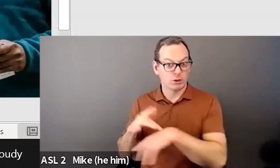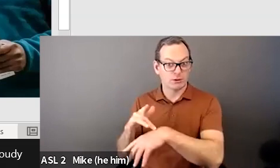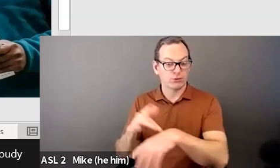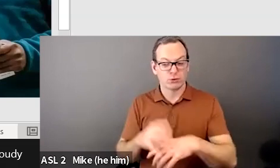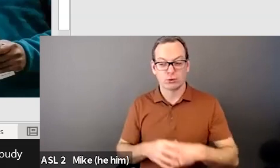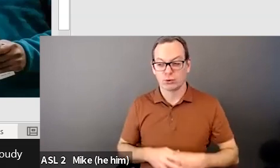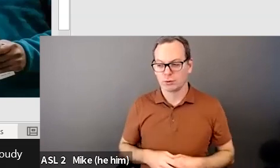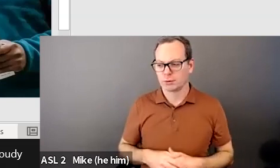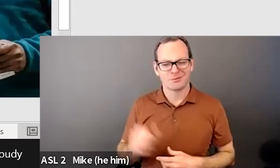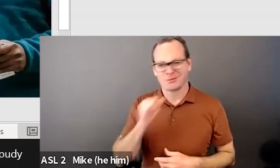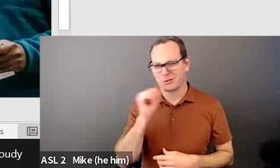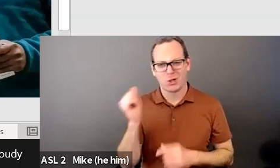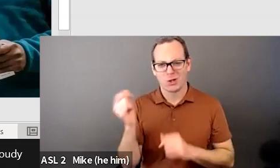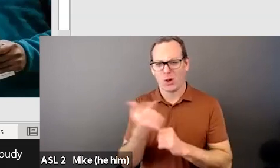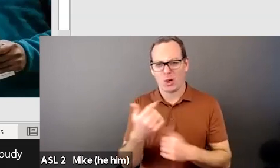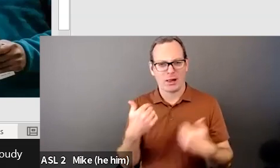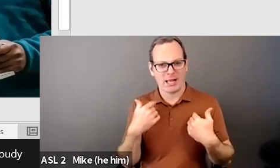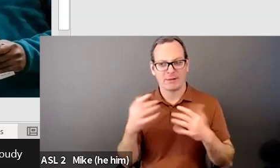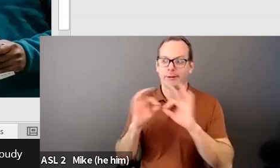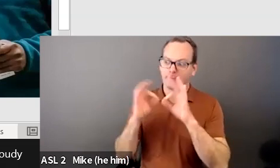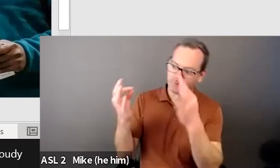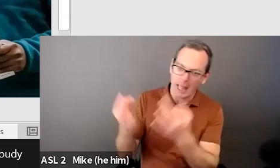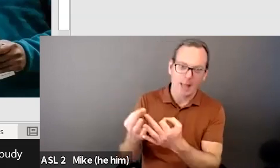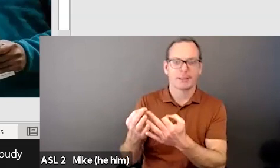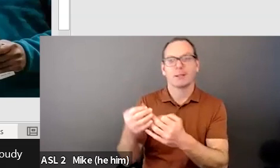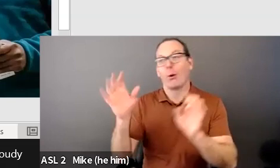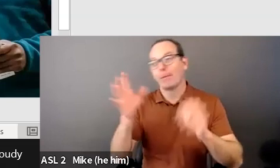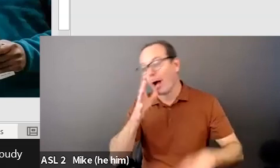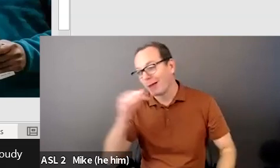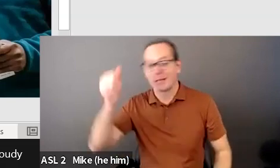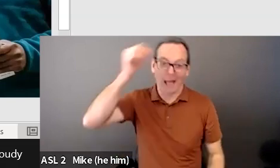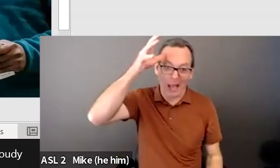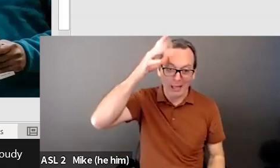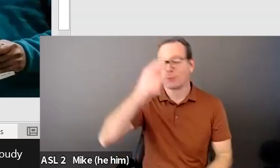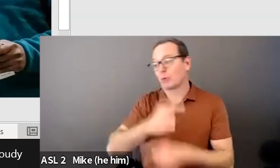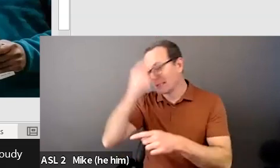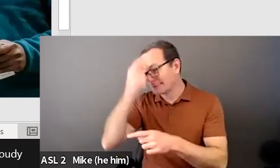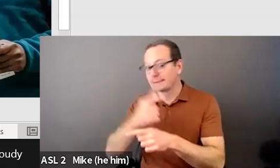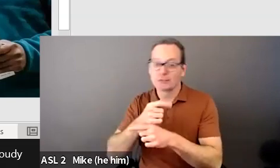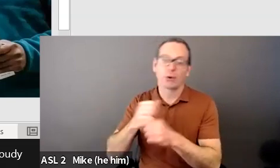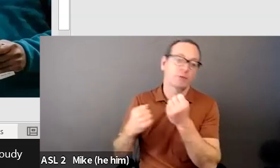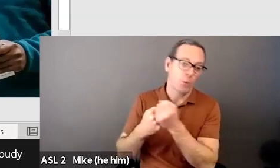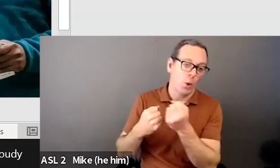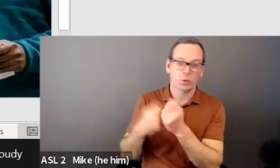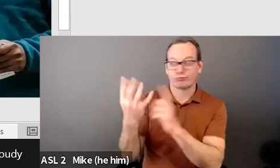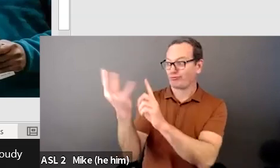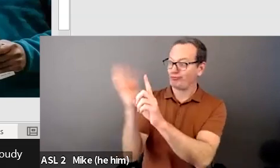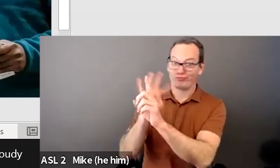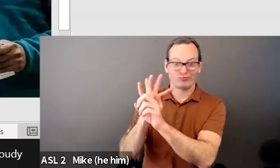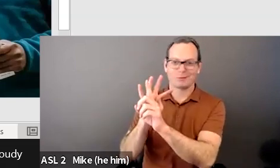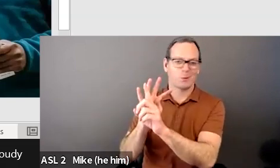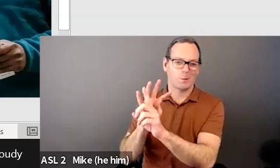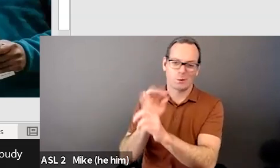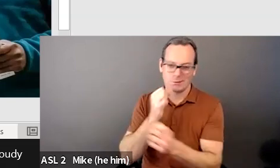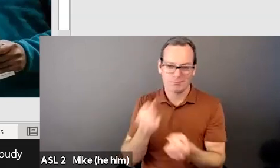everyone had a traditional family or family members or family type support or carer support to rely on.